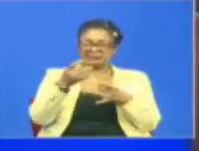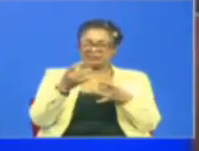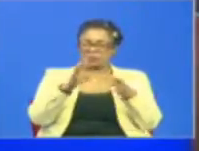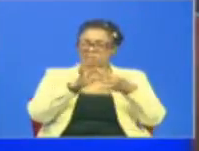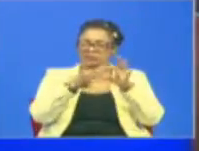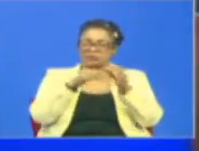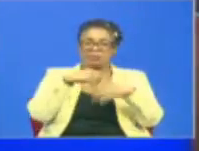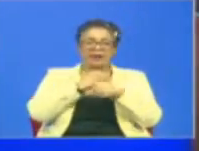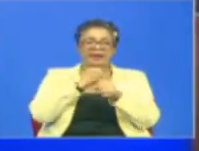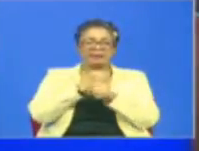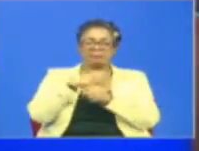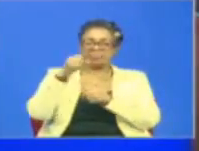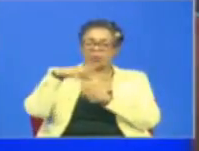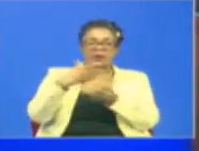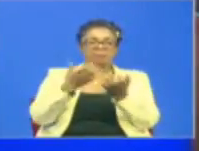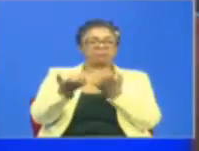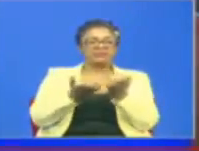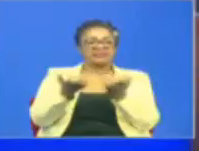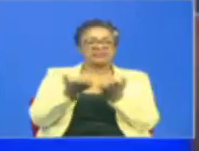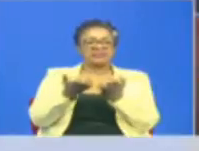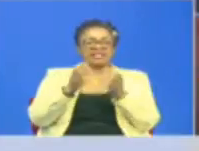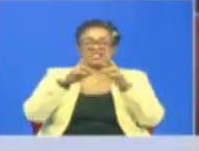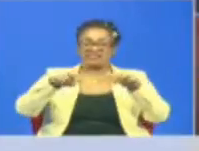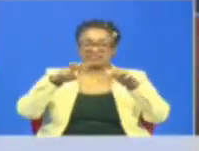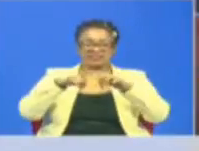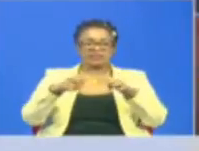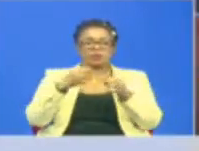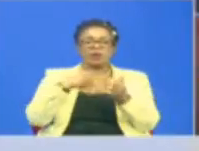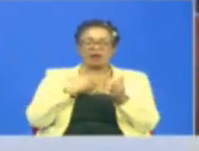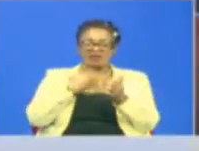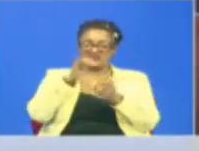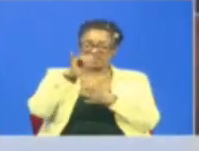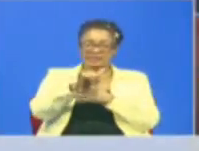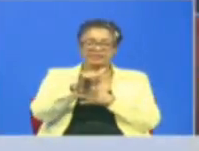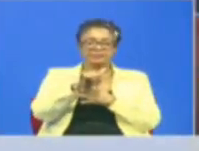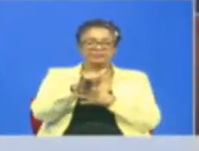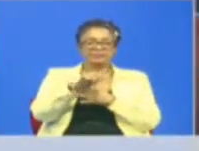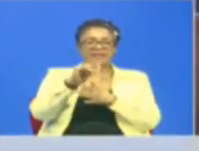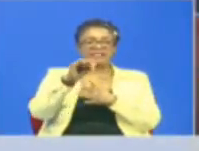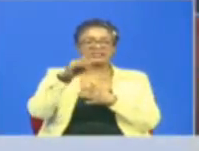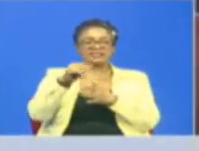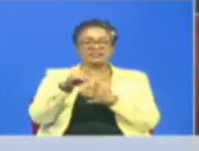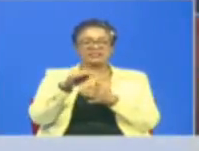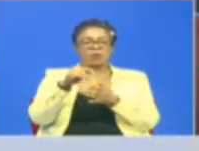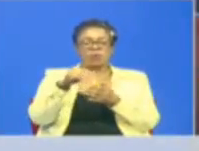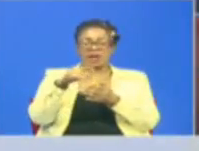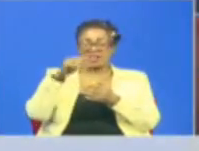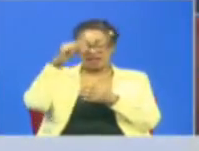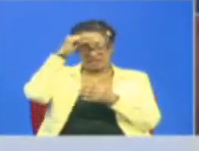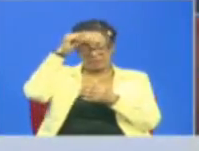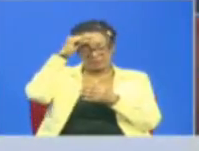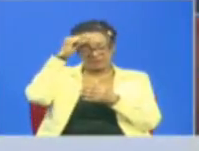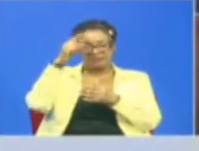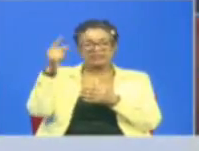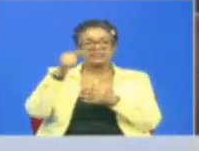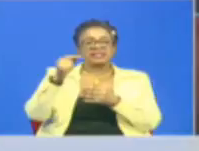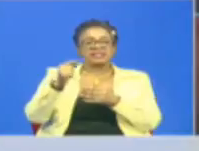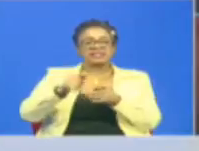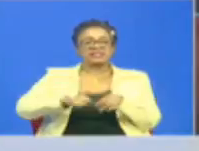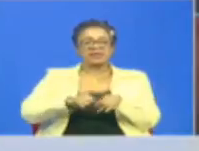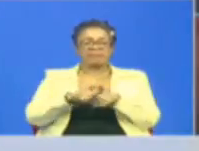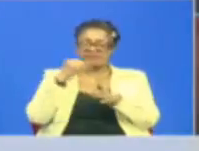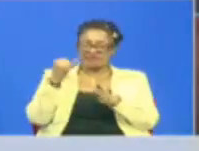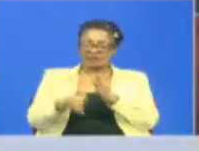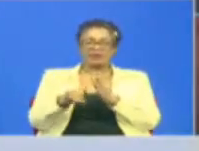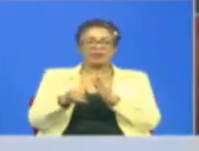and business. The investigative series takes you inside the entities that win government tenders and will eventually